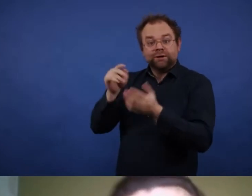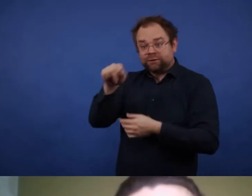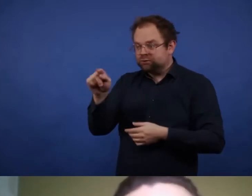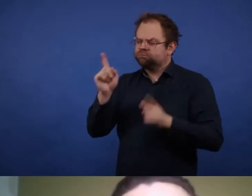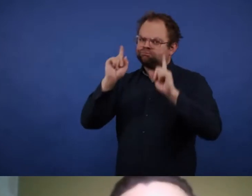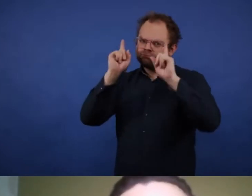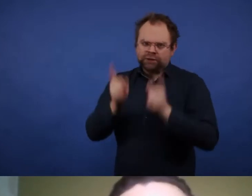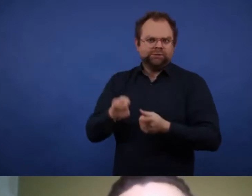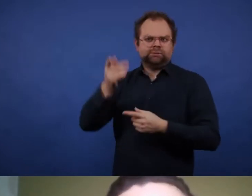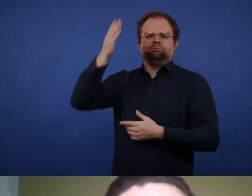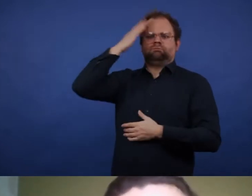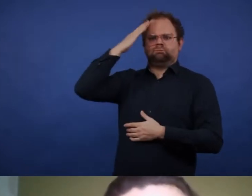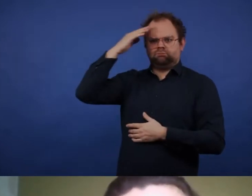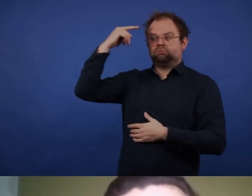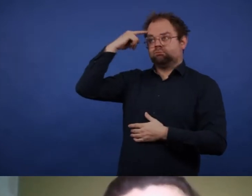have